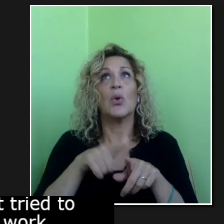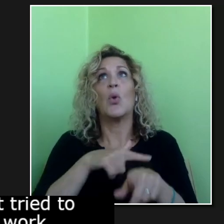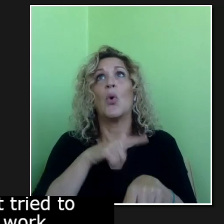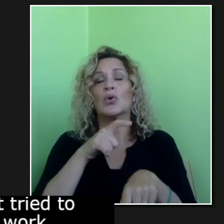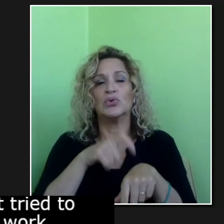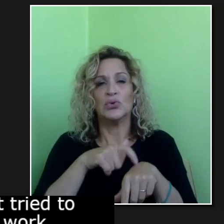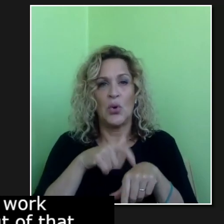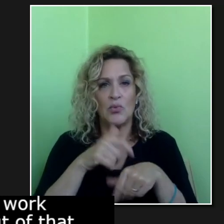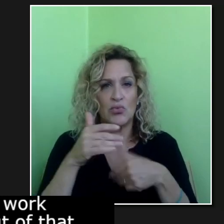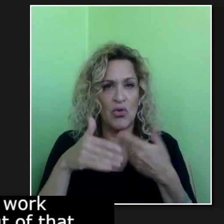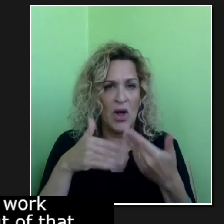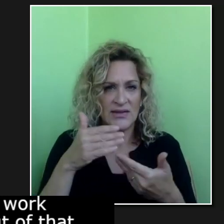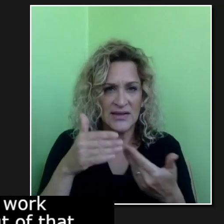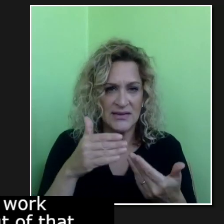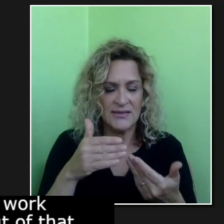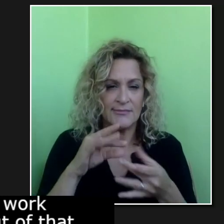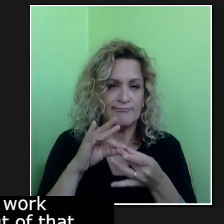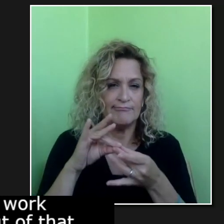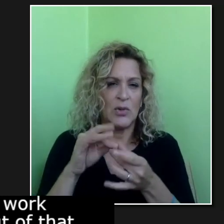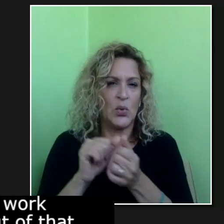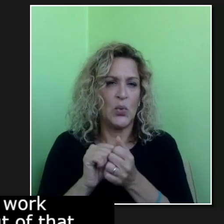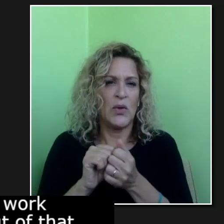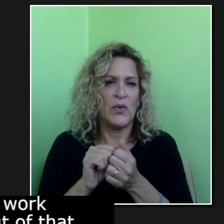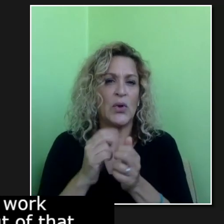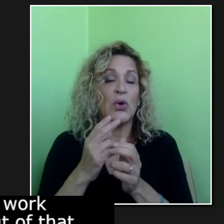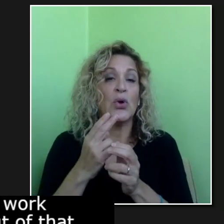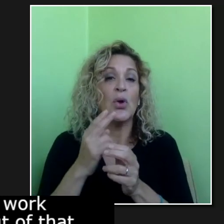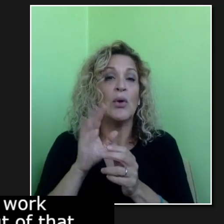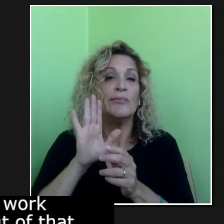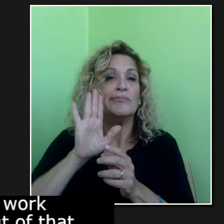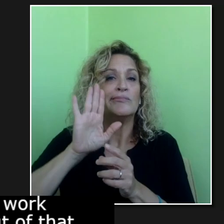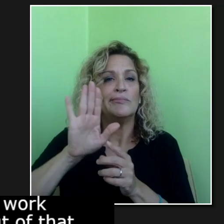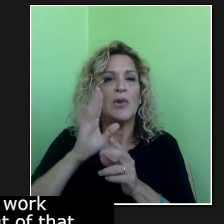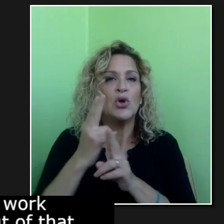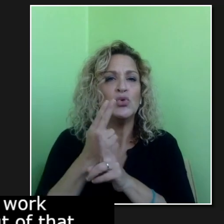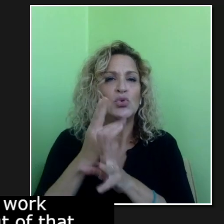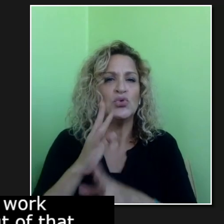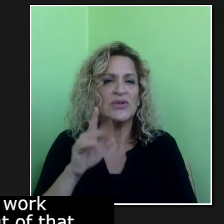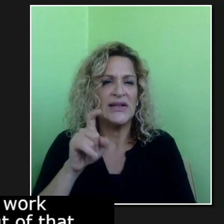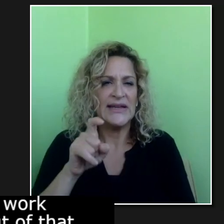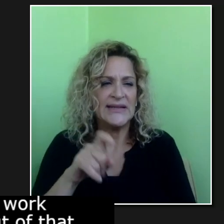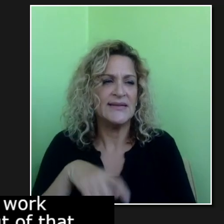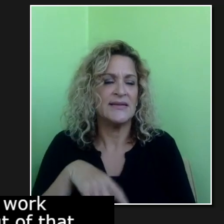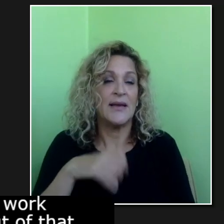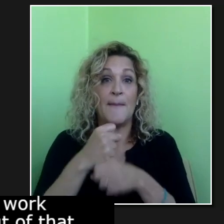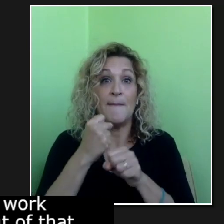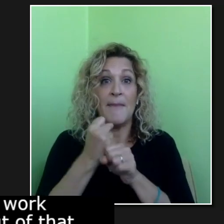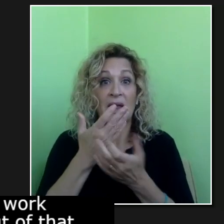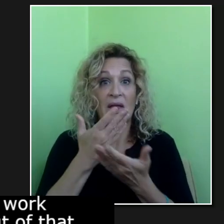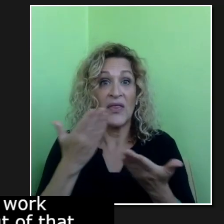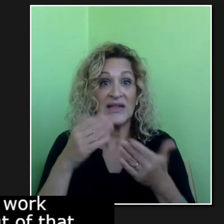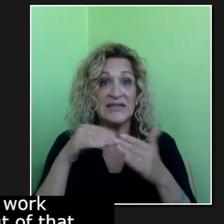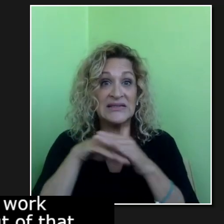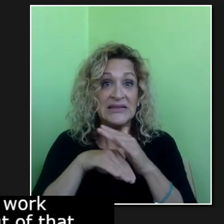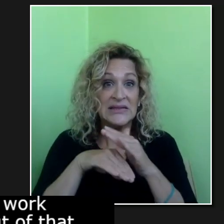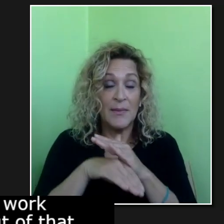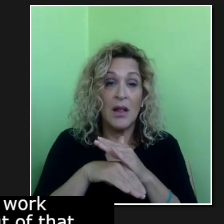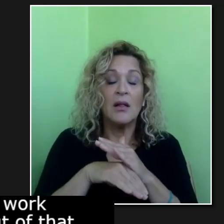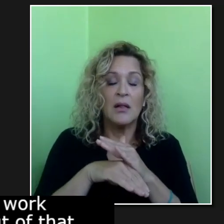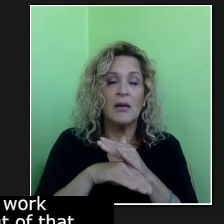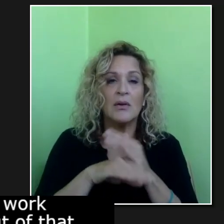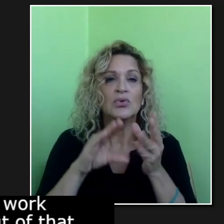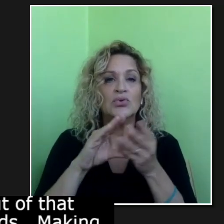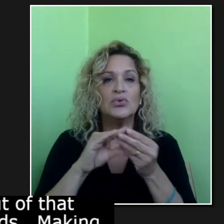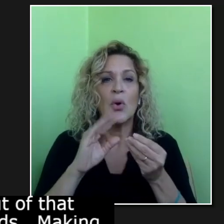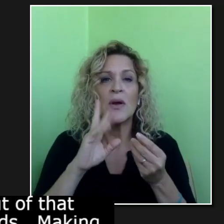stuff about user needs. Making things accessible is about talking about people. What